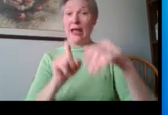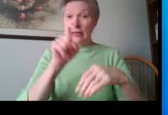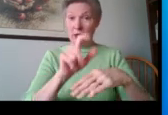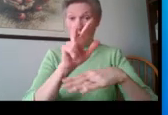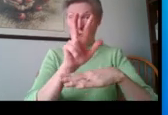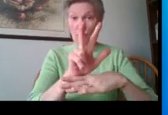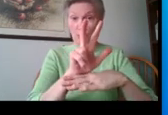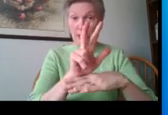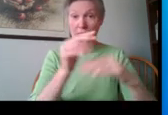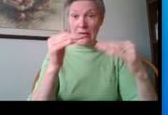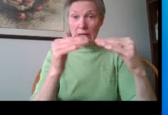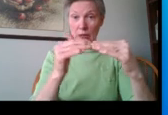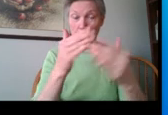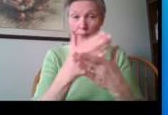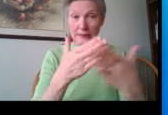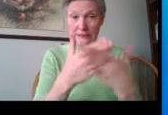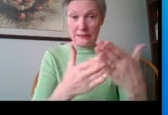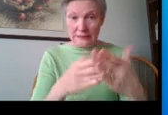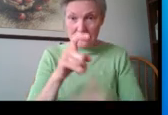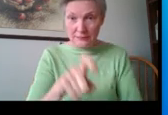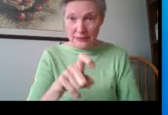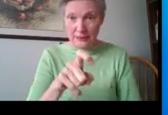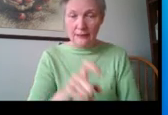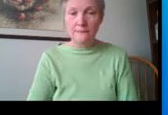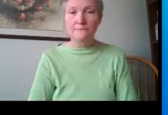equal pieces.